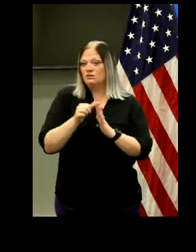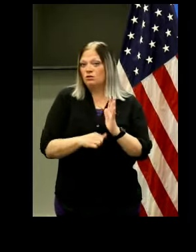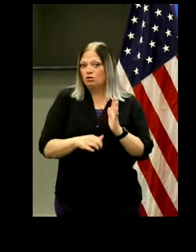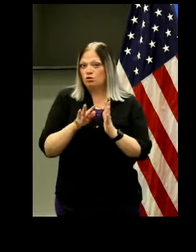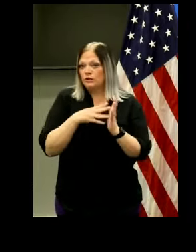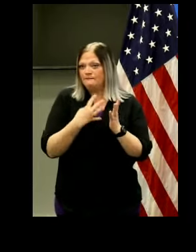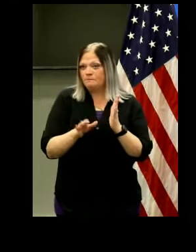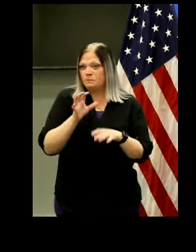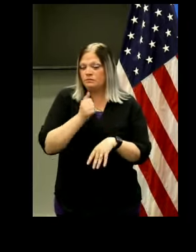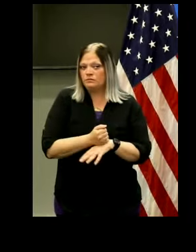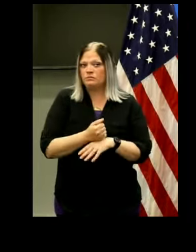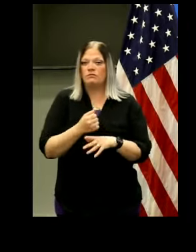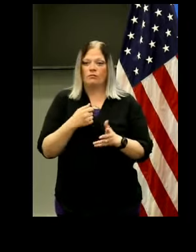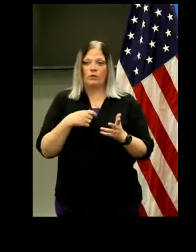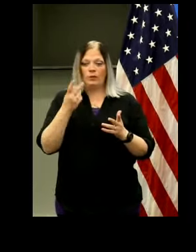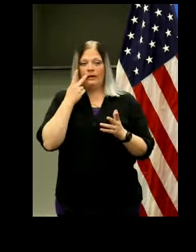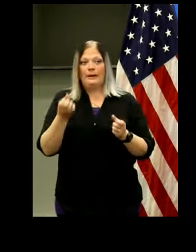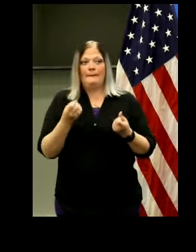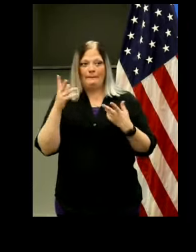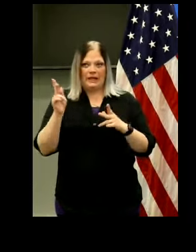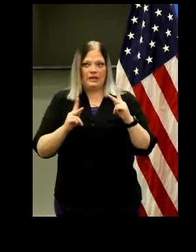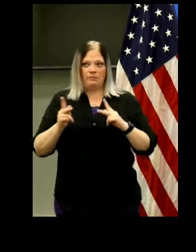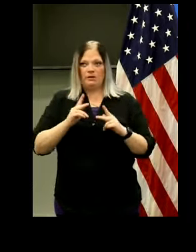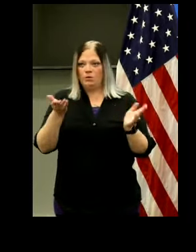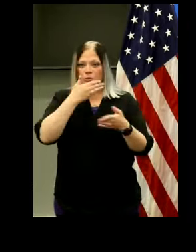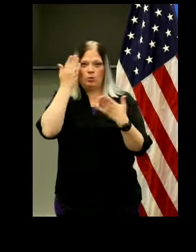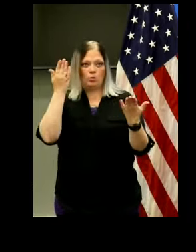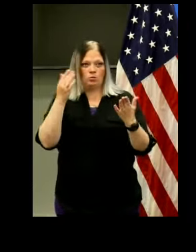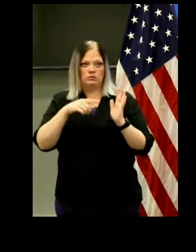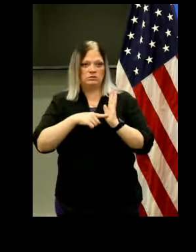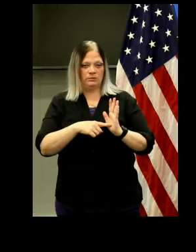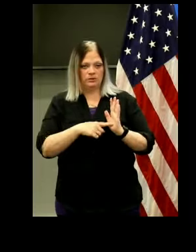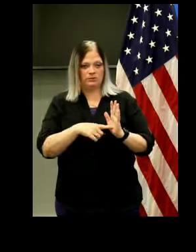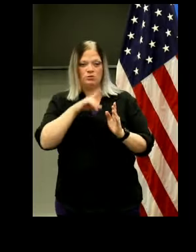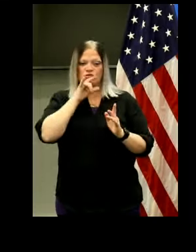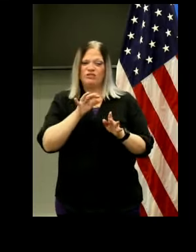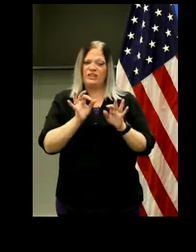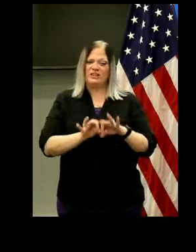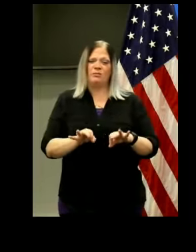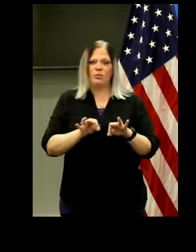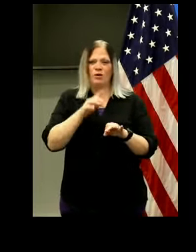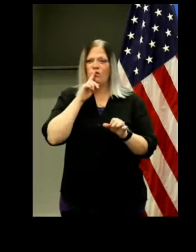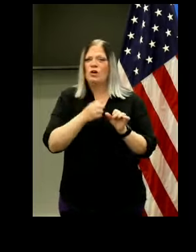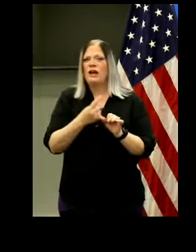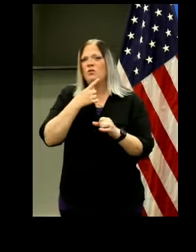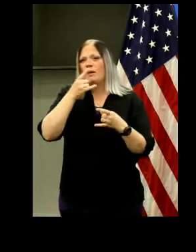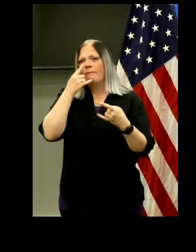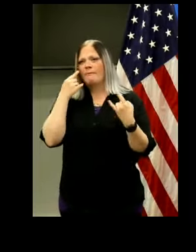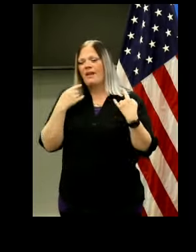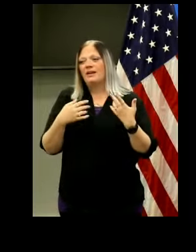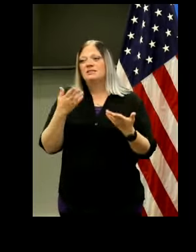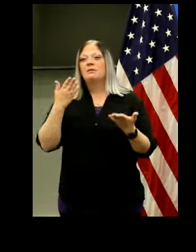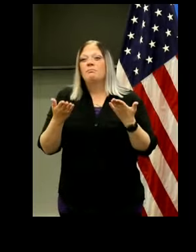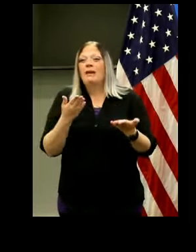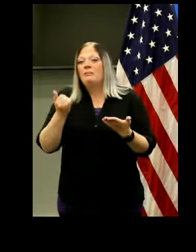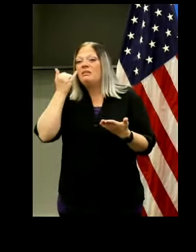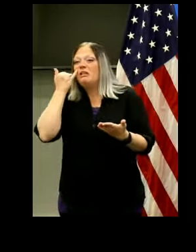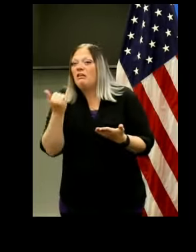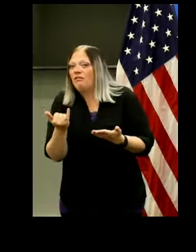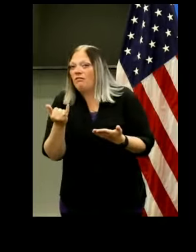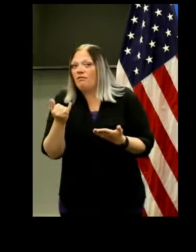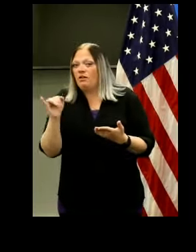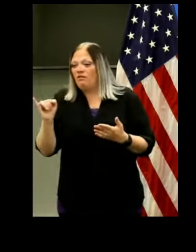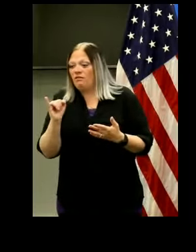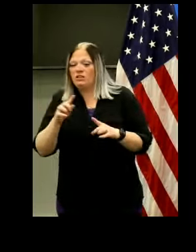And so we're finding a lot of people that don't have any symptoms. So it's really important for everybody to wear a mask in case they could be infected and